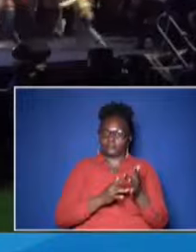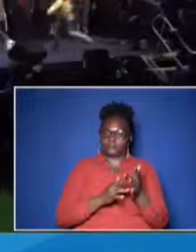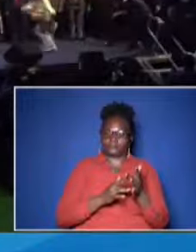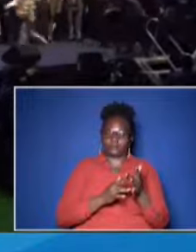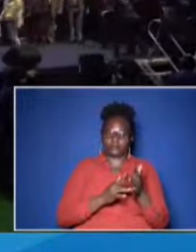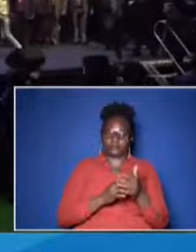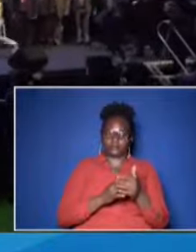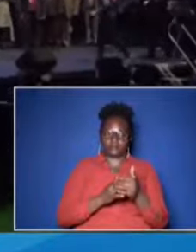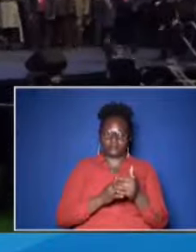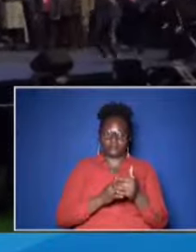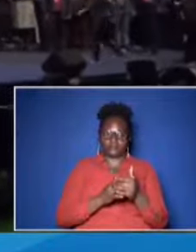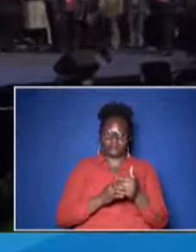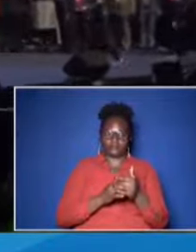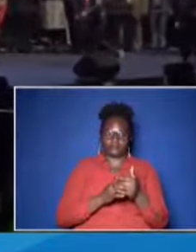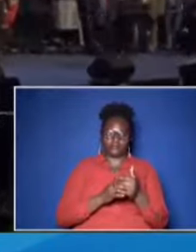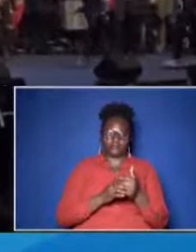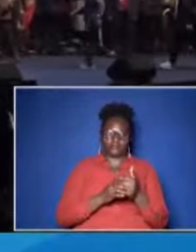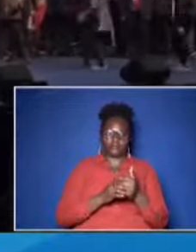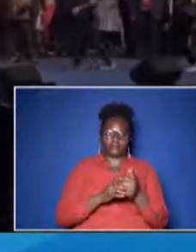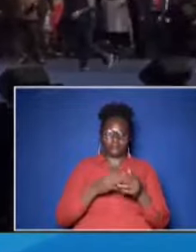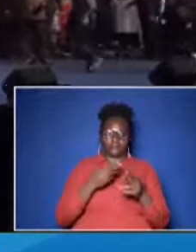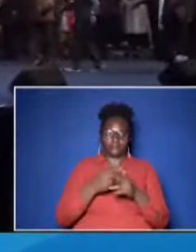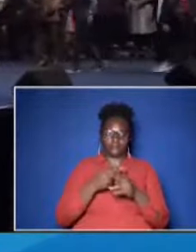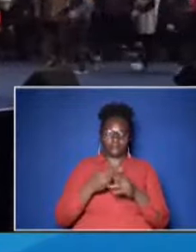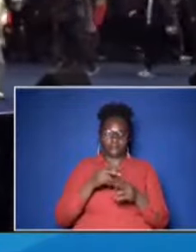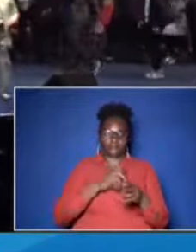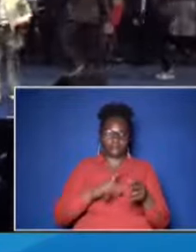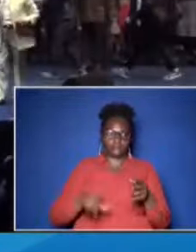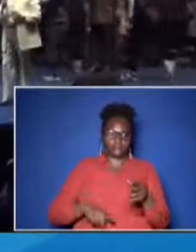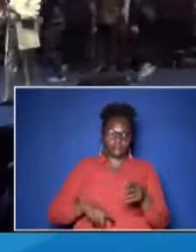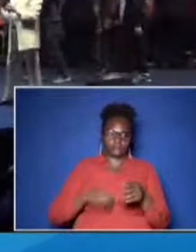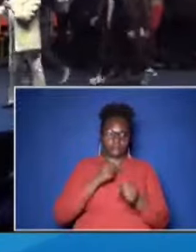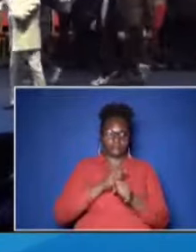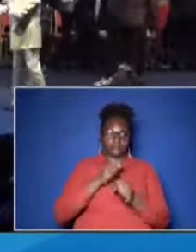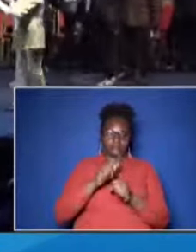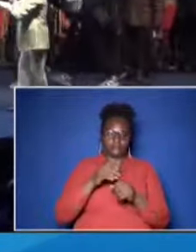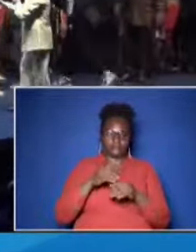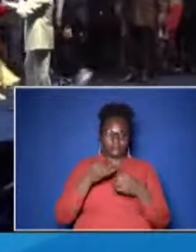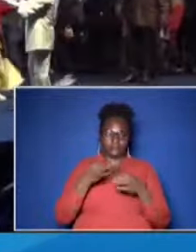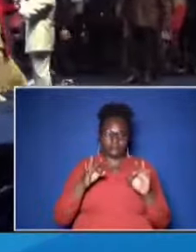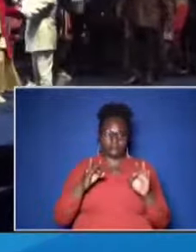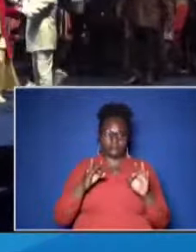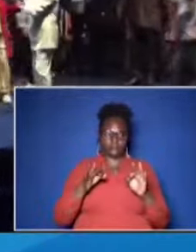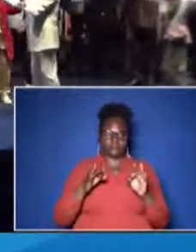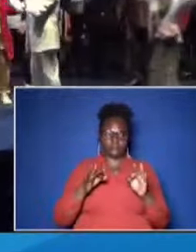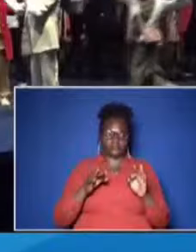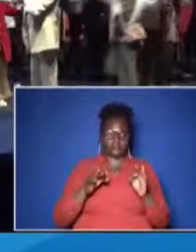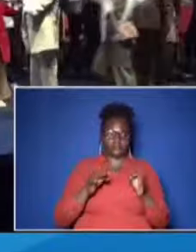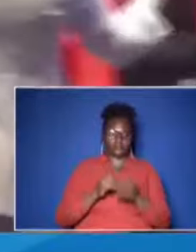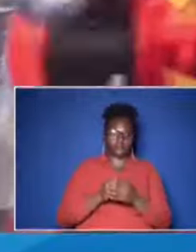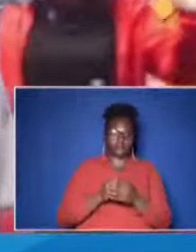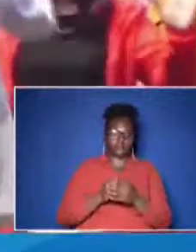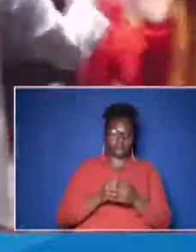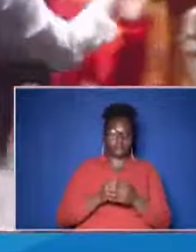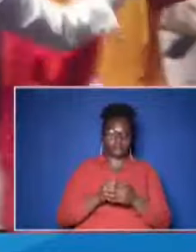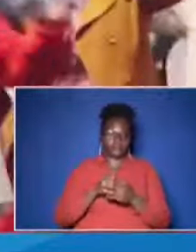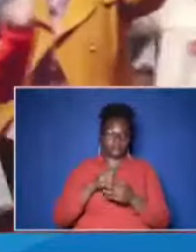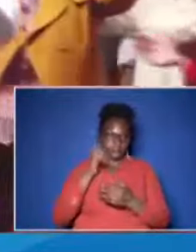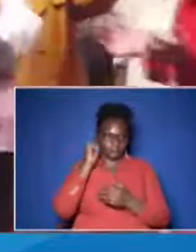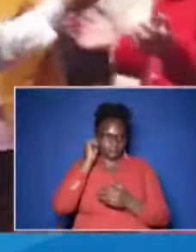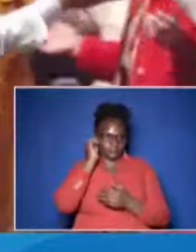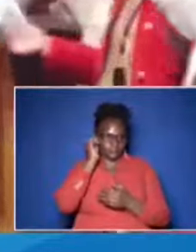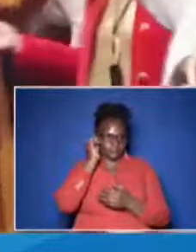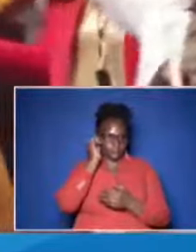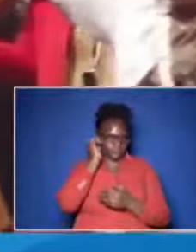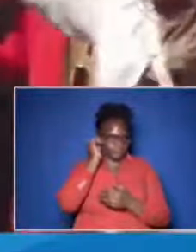Jesus call upon the name of the Lord he'll set you free don't get that de back up back up back up back